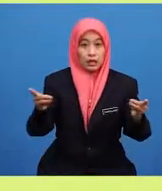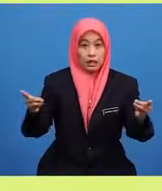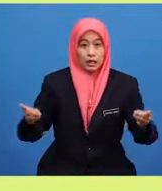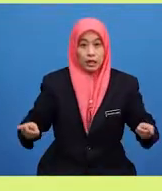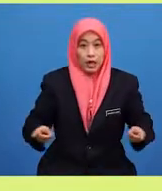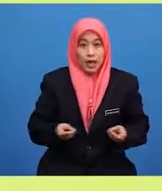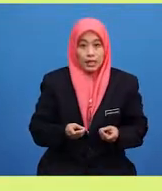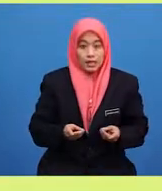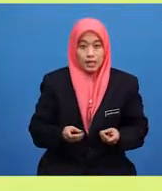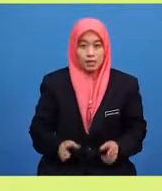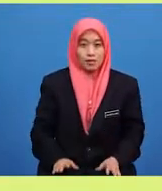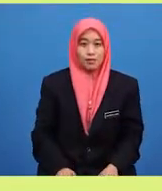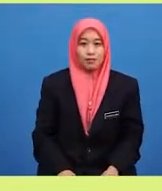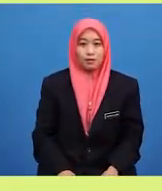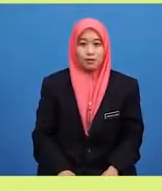Desk.